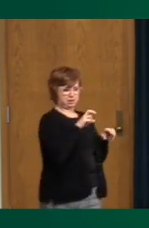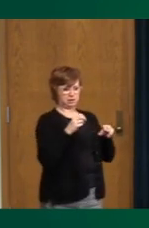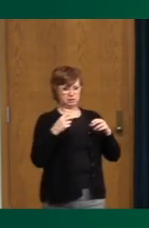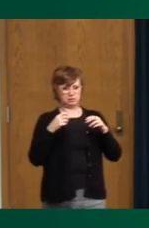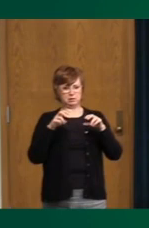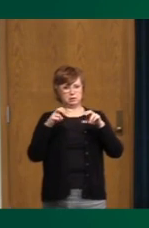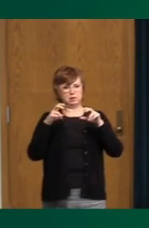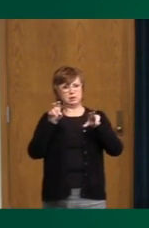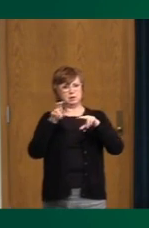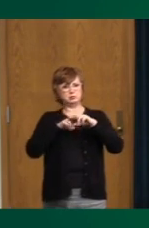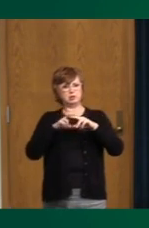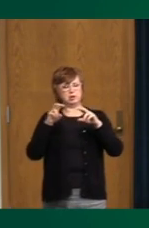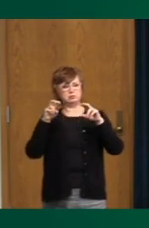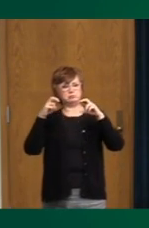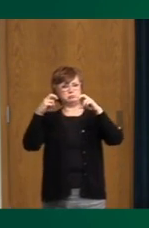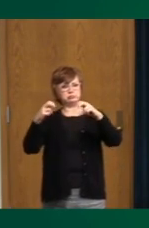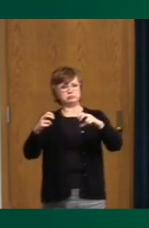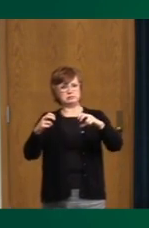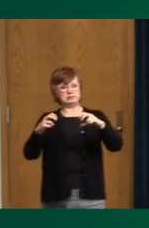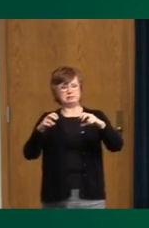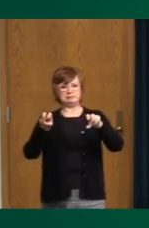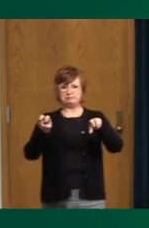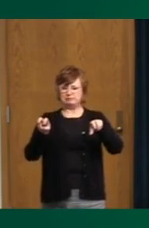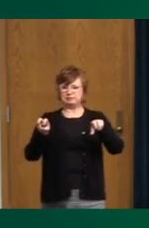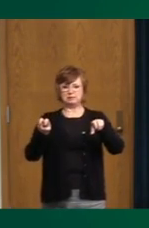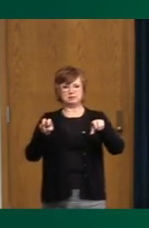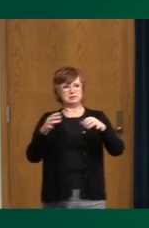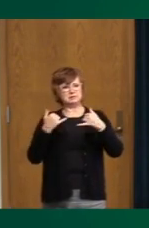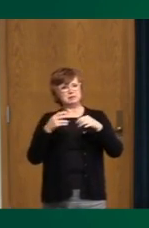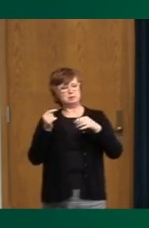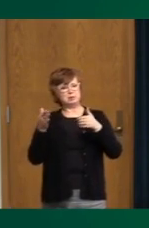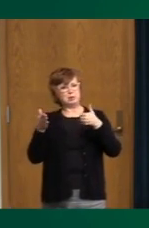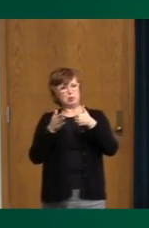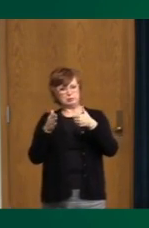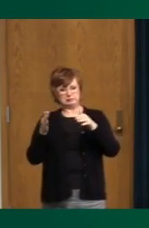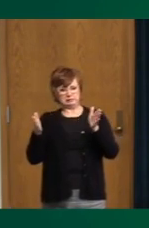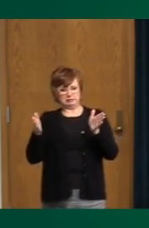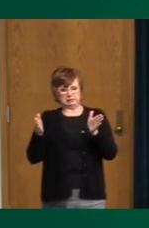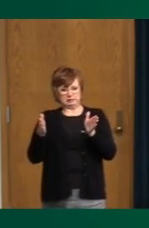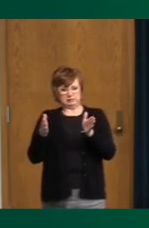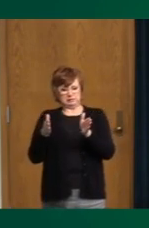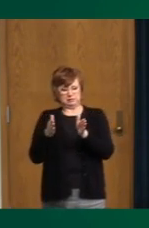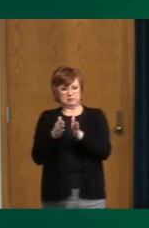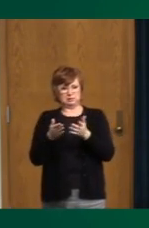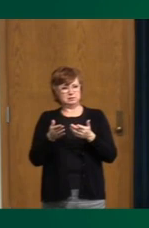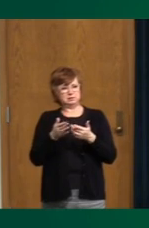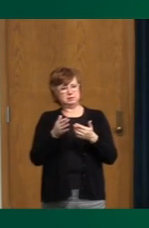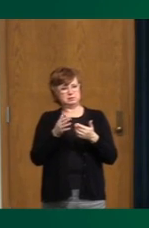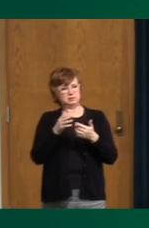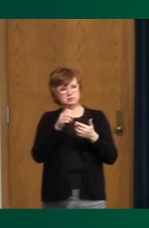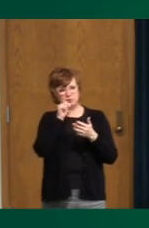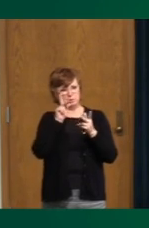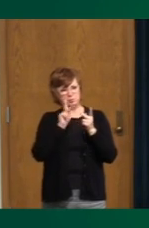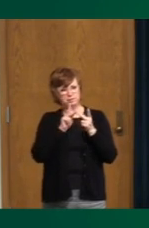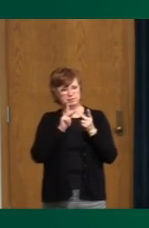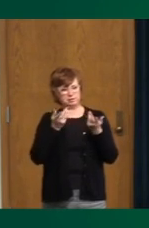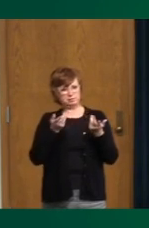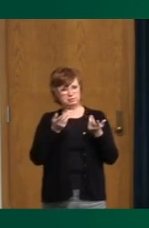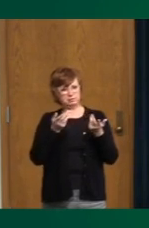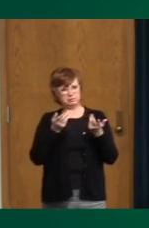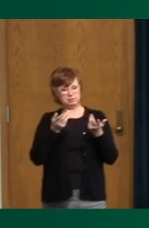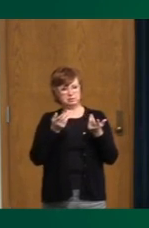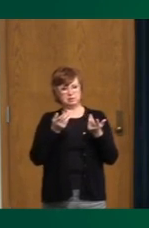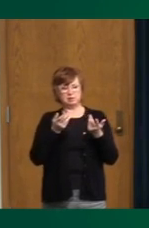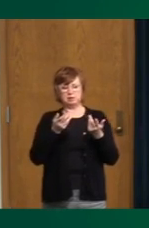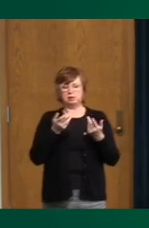And, like I said before, some restaurants have consistently gone to a very kind of low